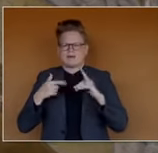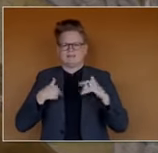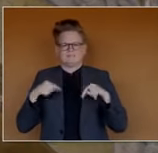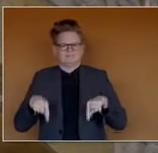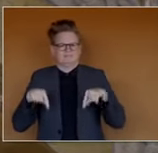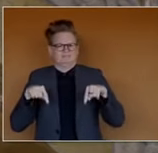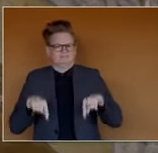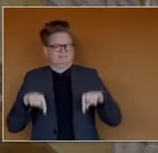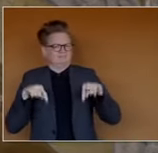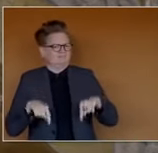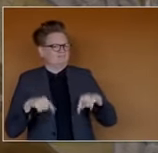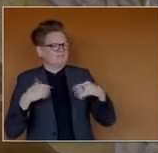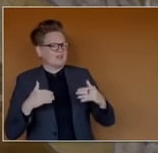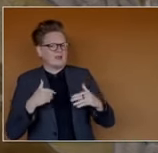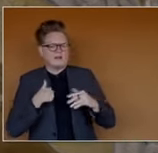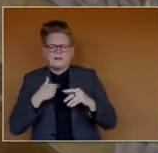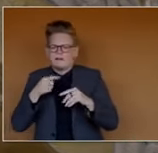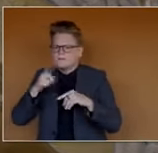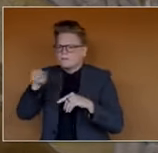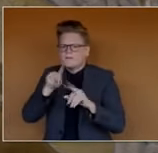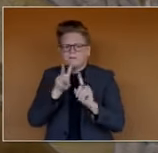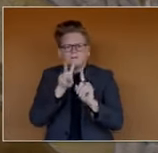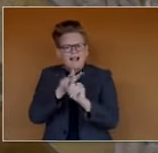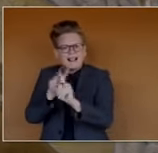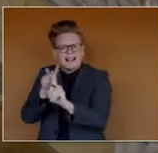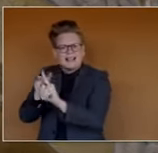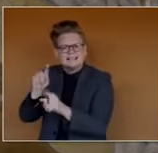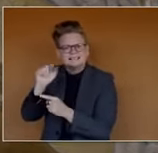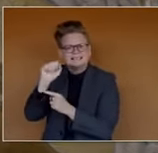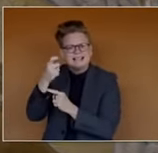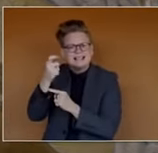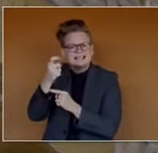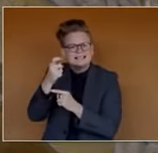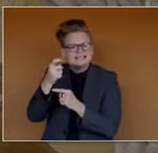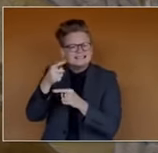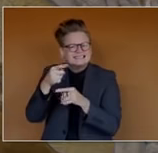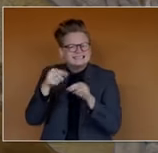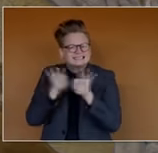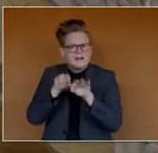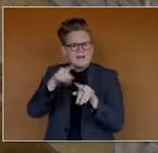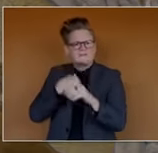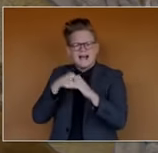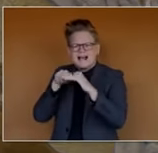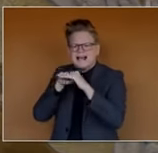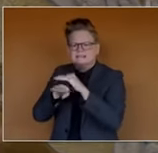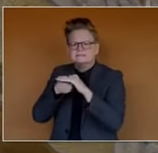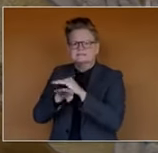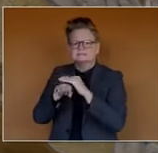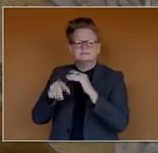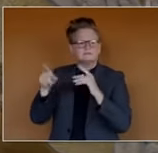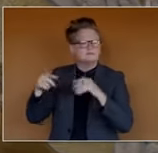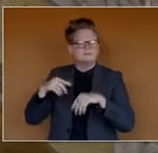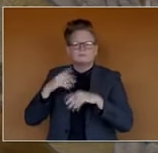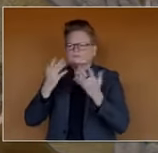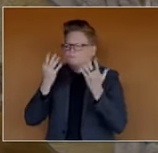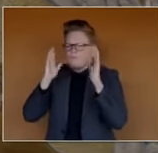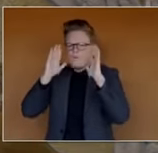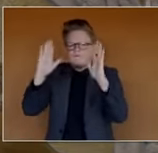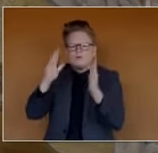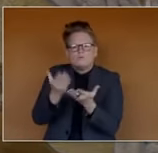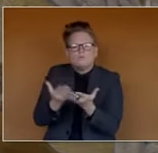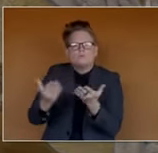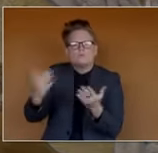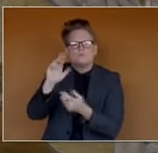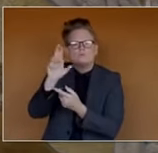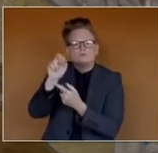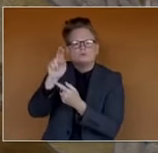filing taxes and then being able to access the incredible resources that both the federal government and the